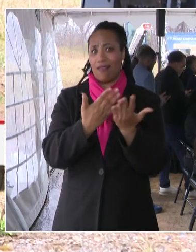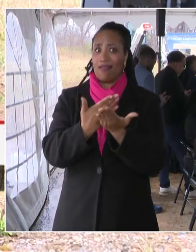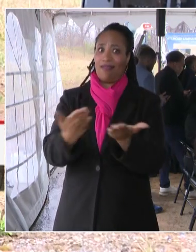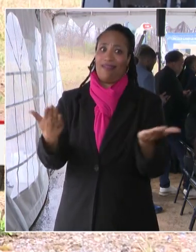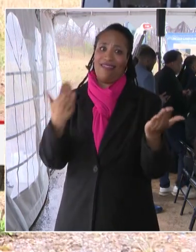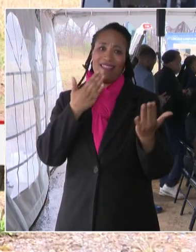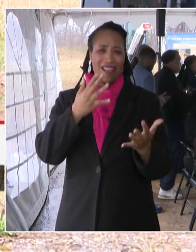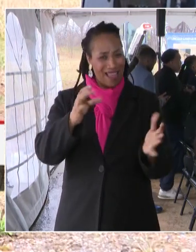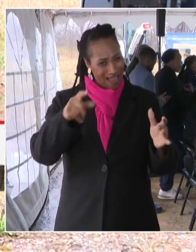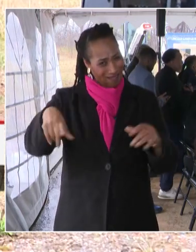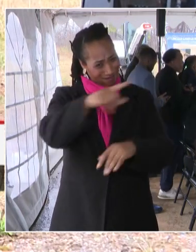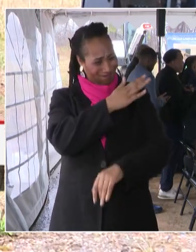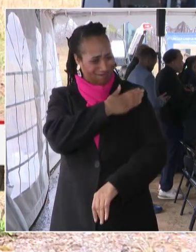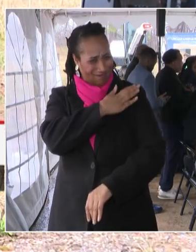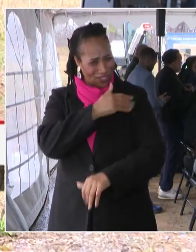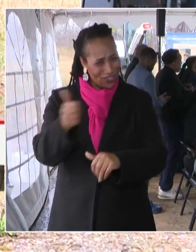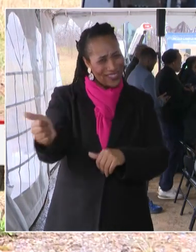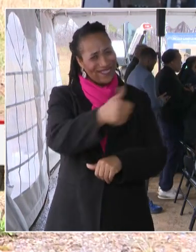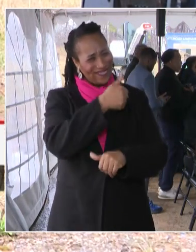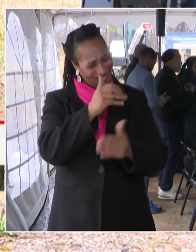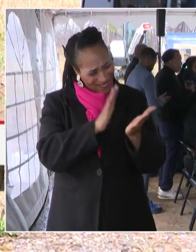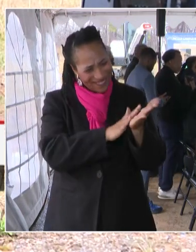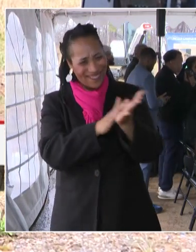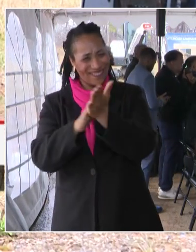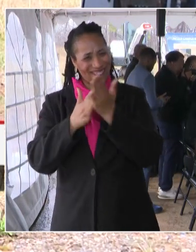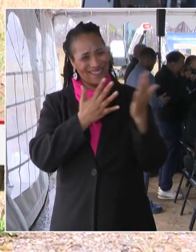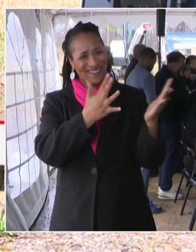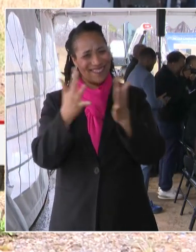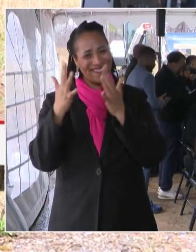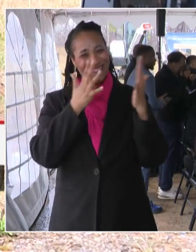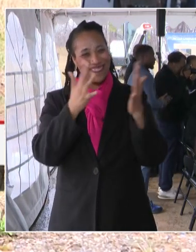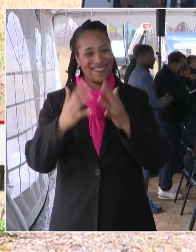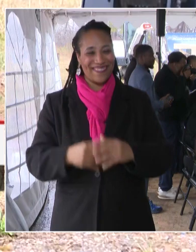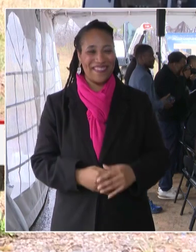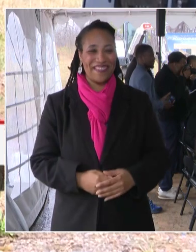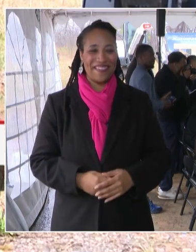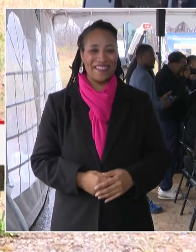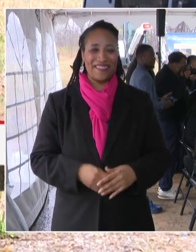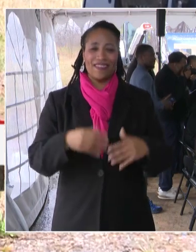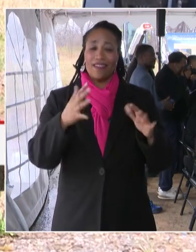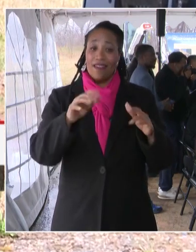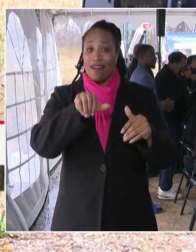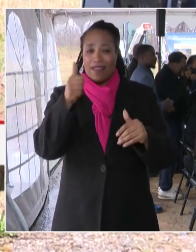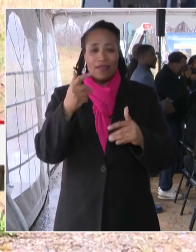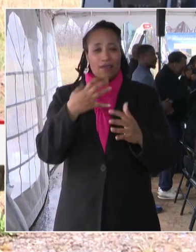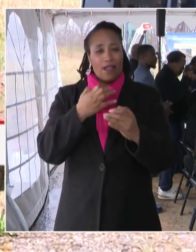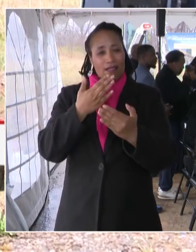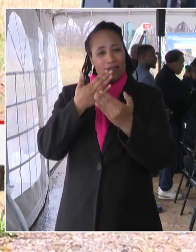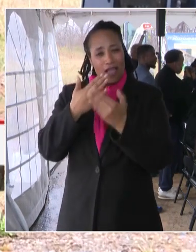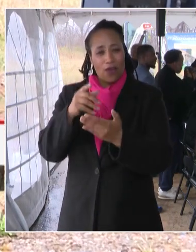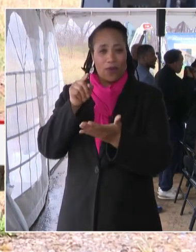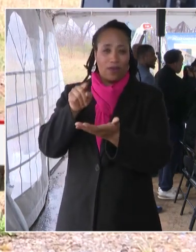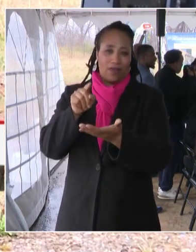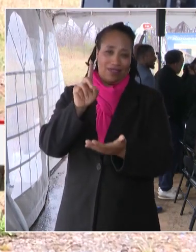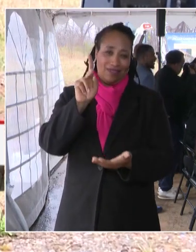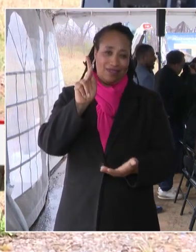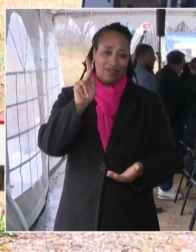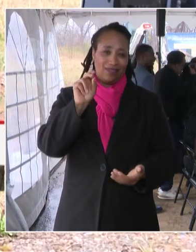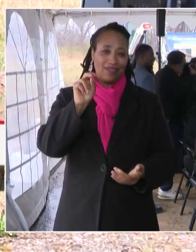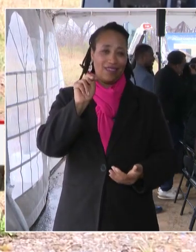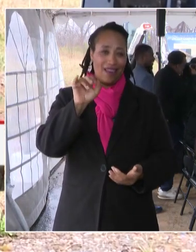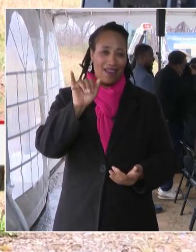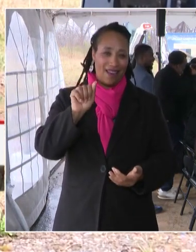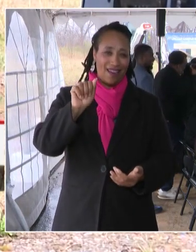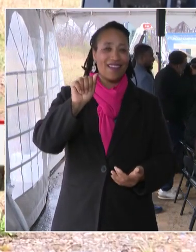And you know I got to shout out the mayor of Fort Lincoln. Thank you, Mr. King, for being here. It's always a pleasure.